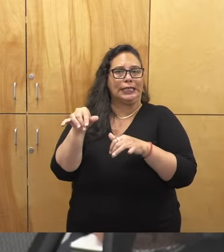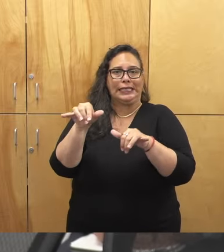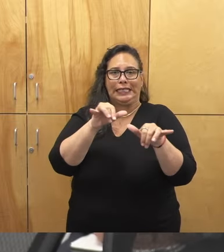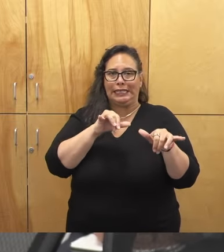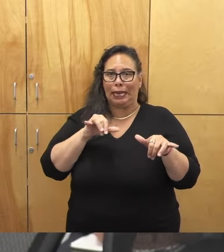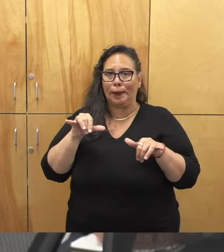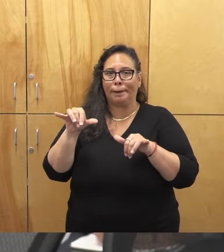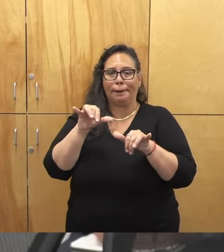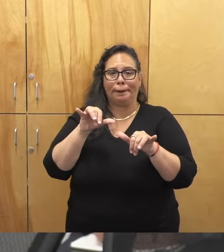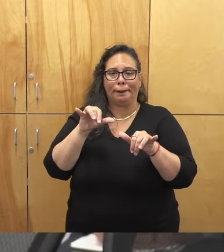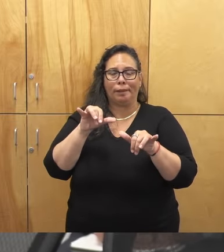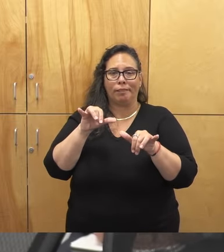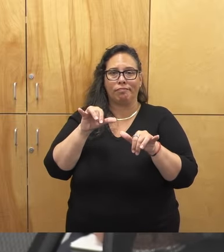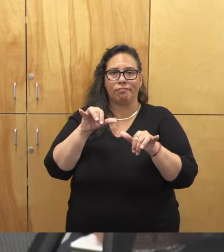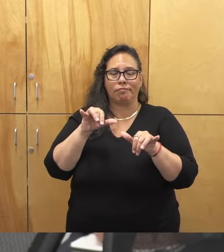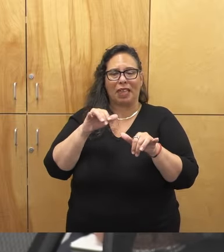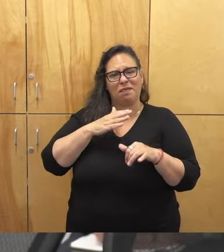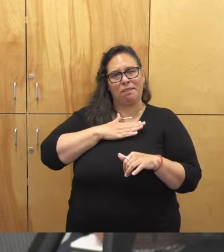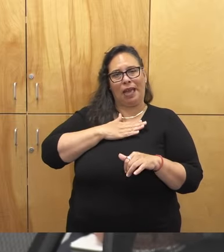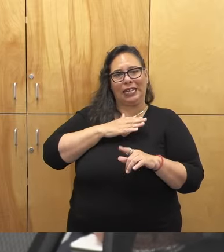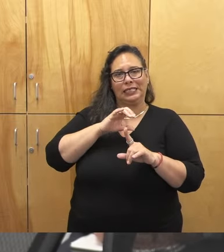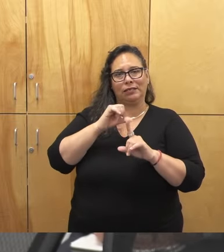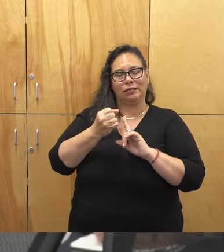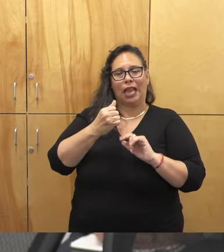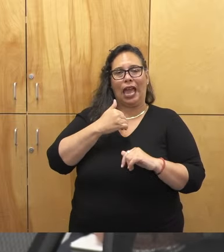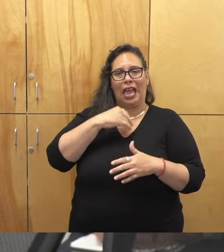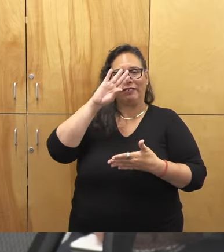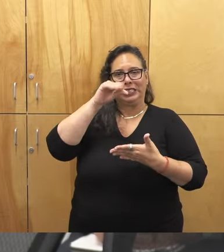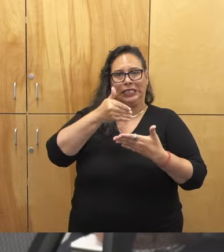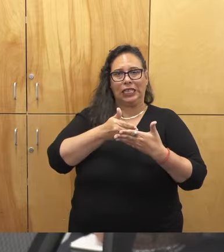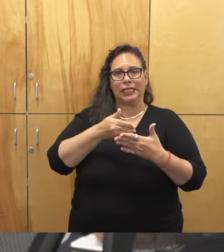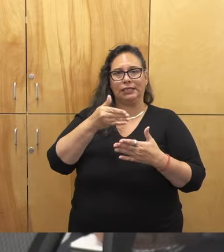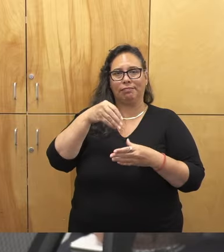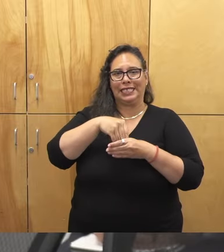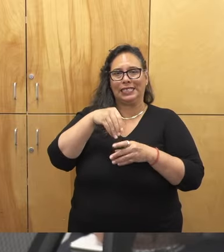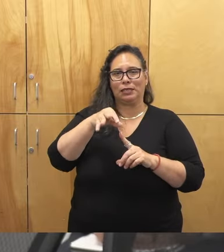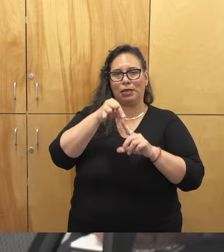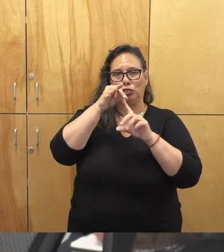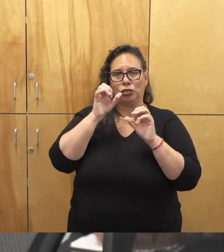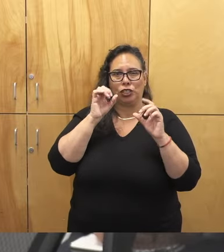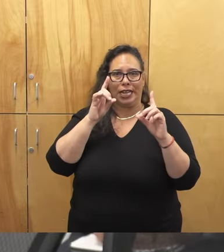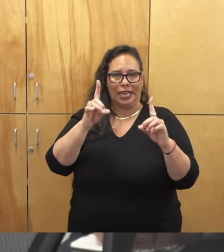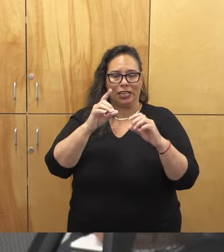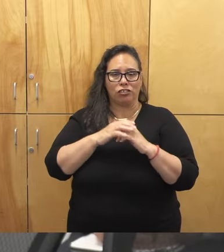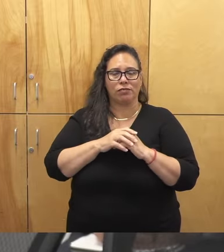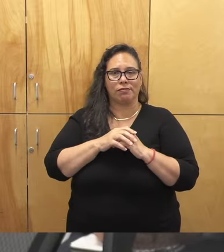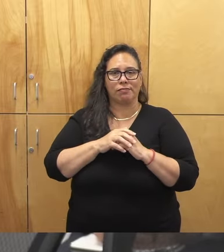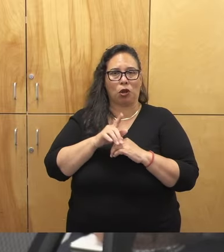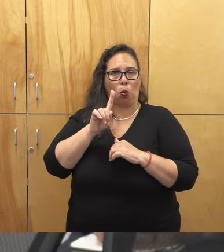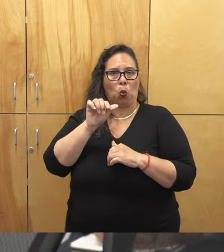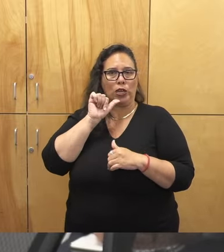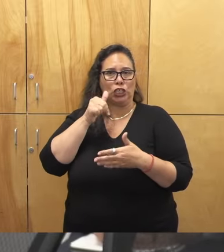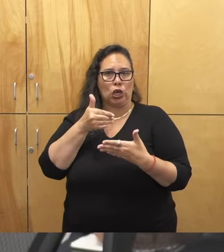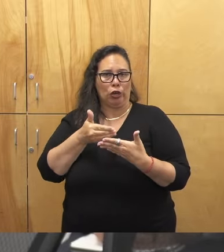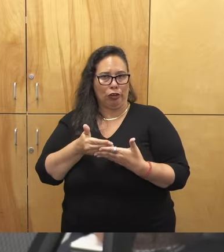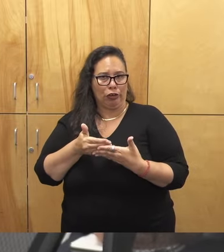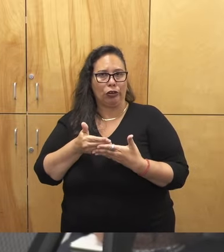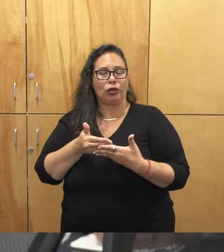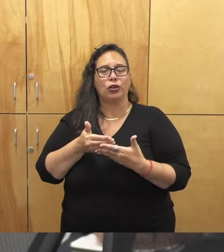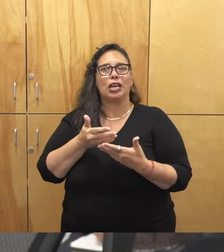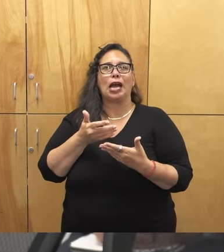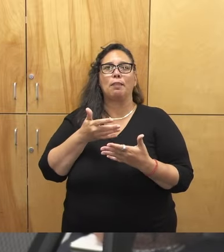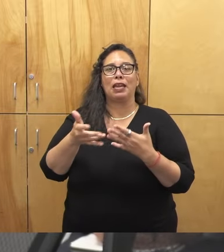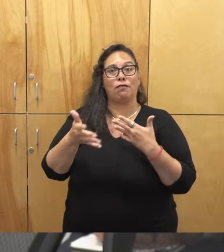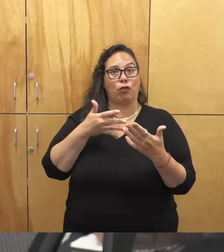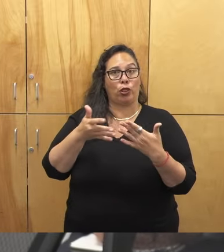my case, I have a son that is in special education and a daughter that even though she has